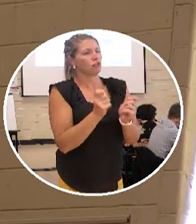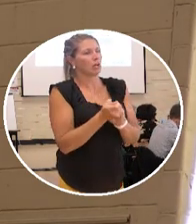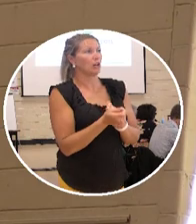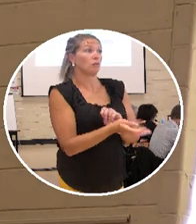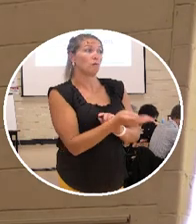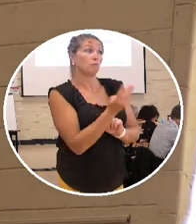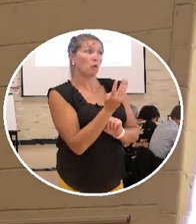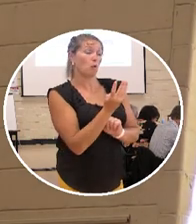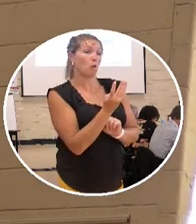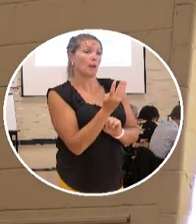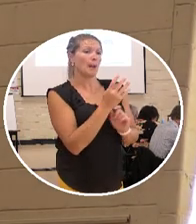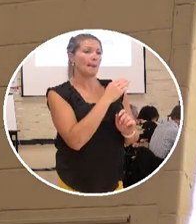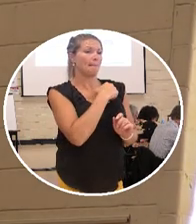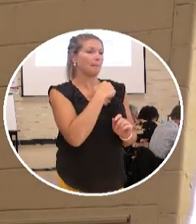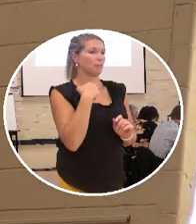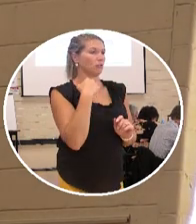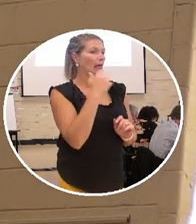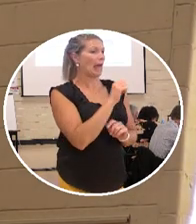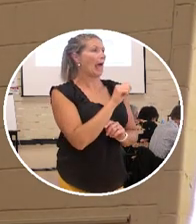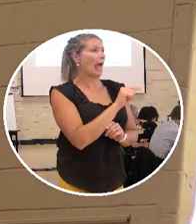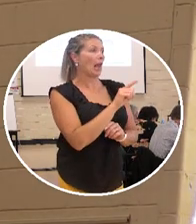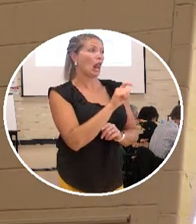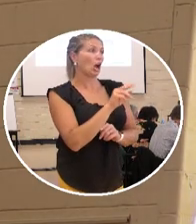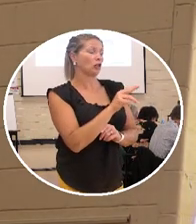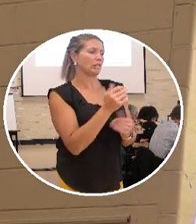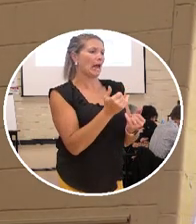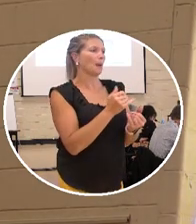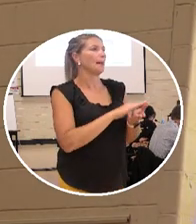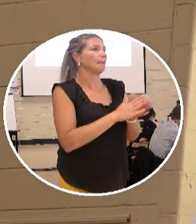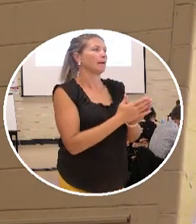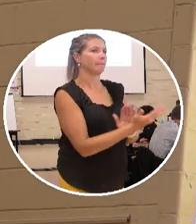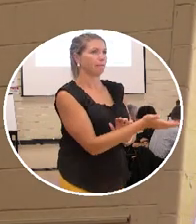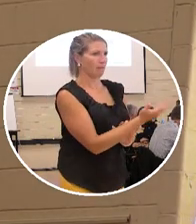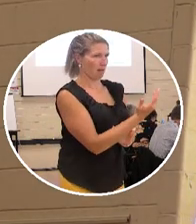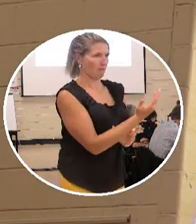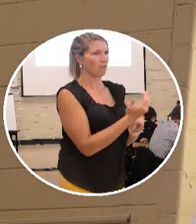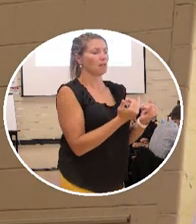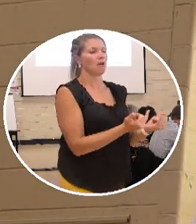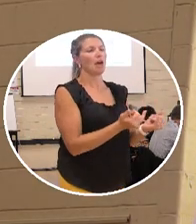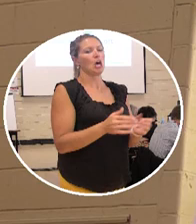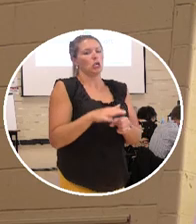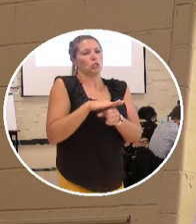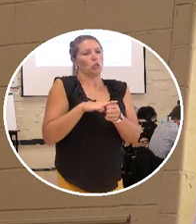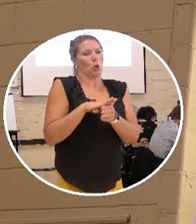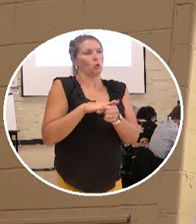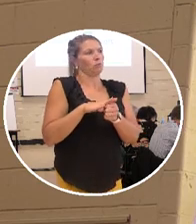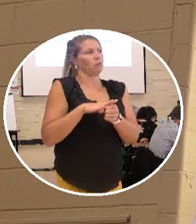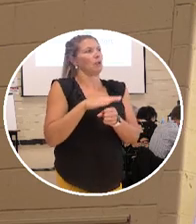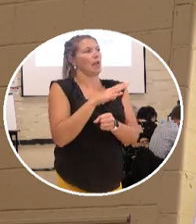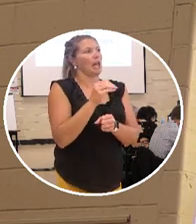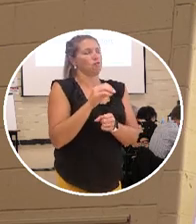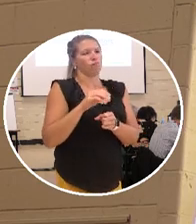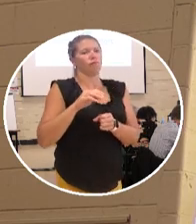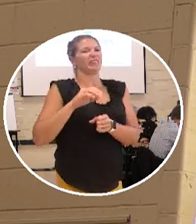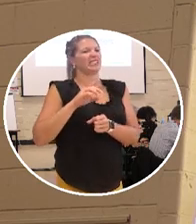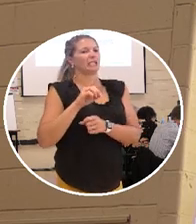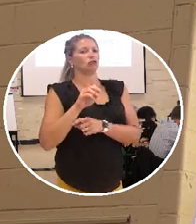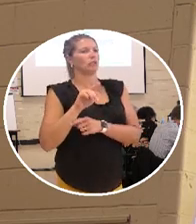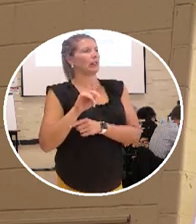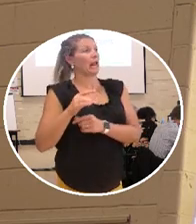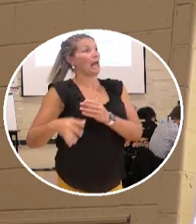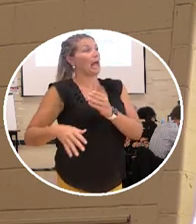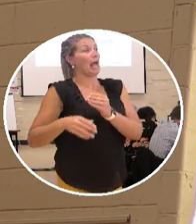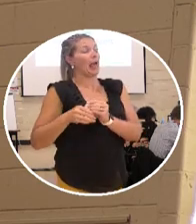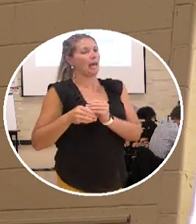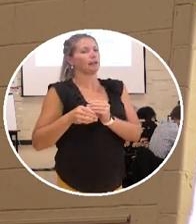at large to 5, change reference to regions of the district to board, the addition of